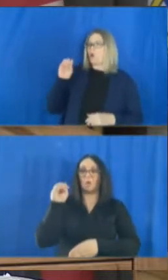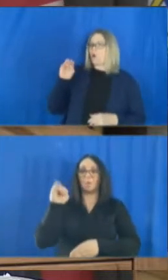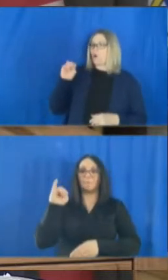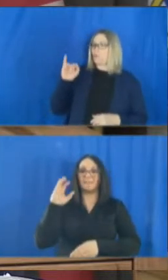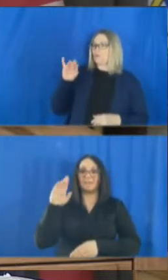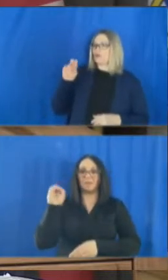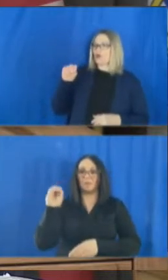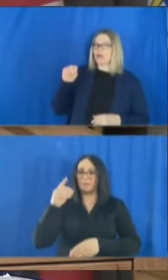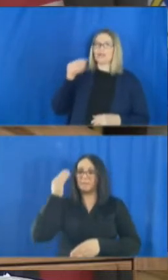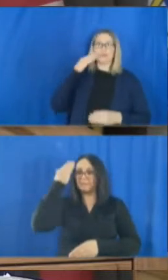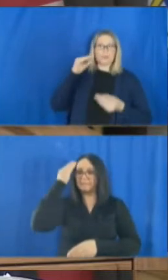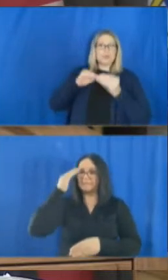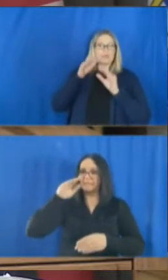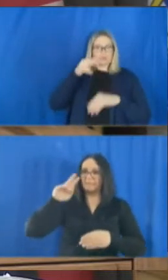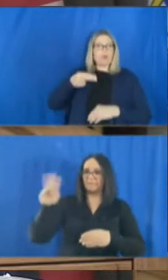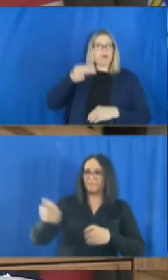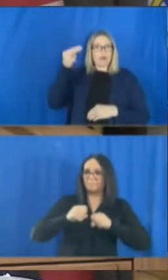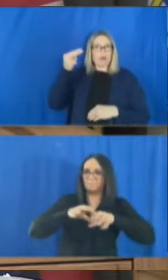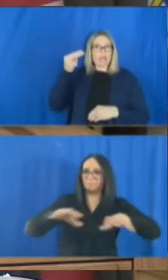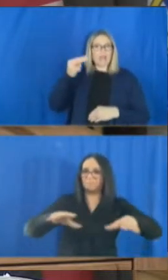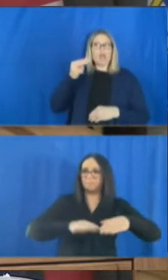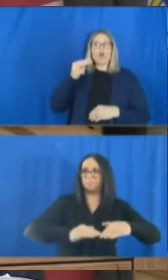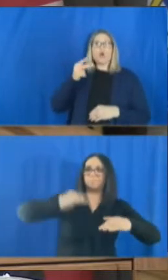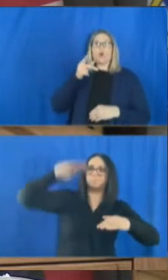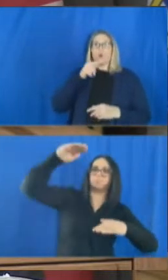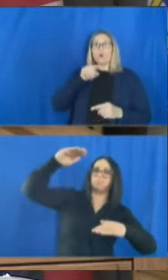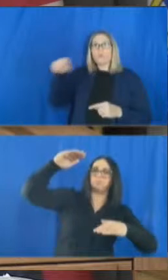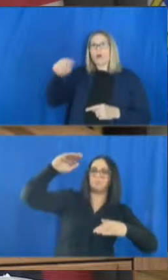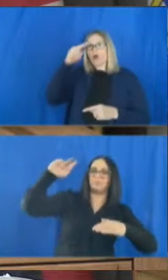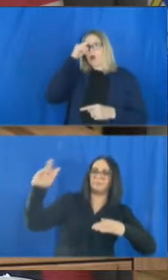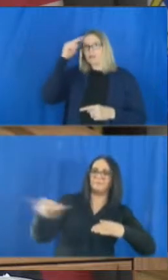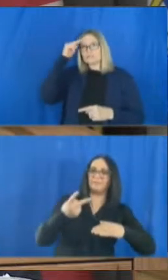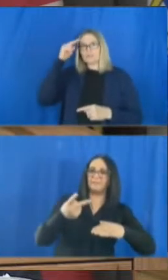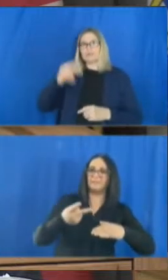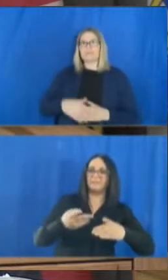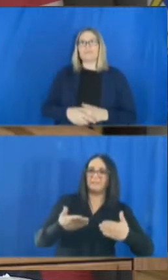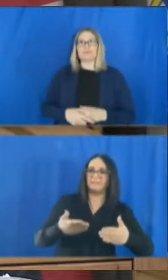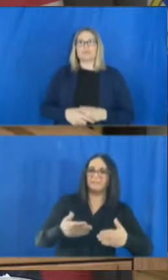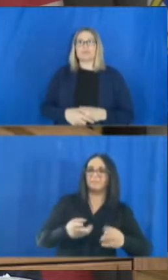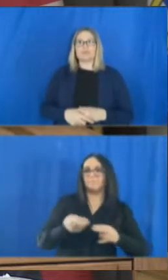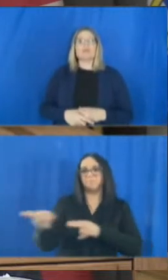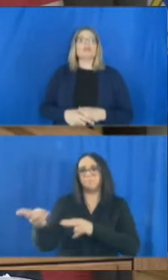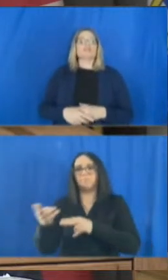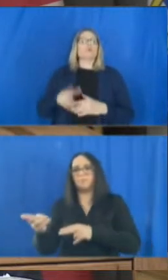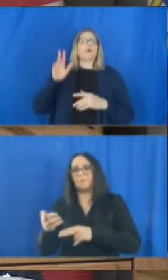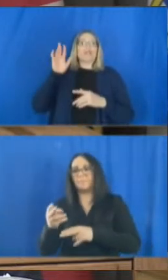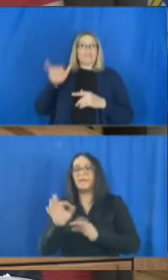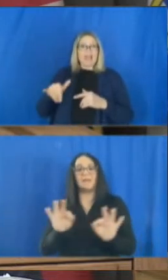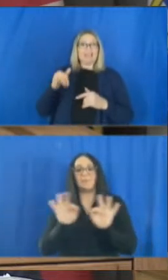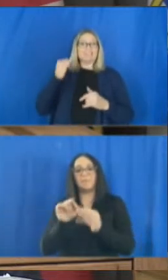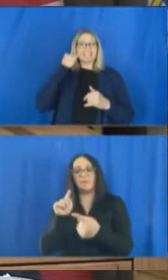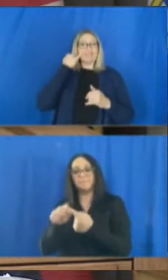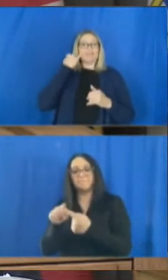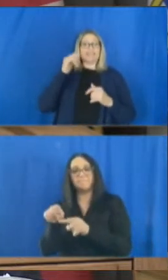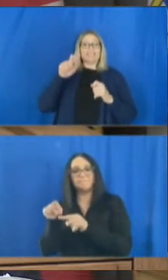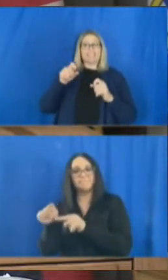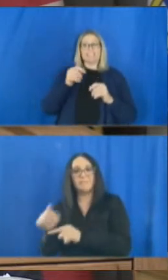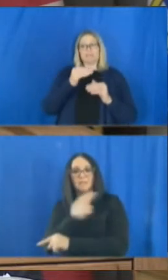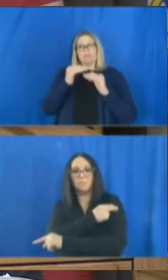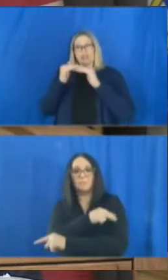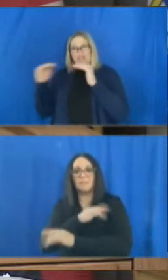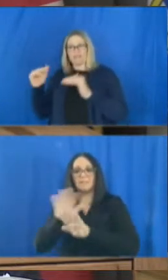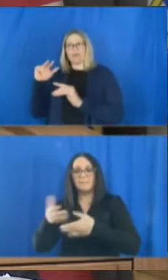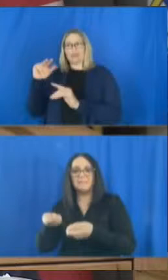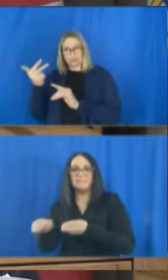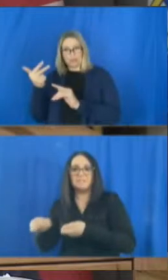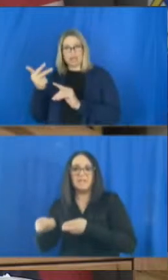been, and but I guess I would like to say, and one can never say never, but obviously going to level 3 this